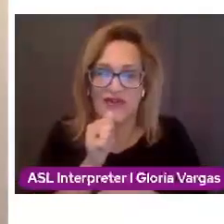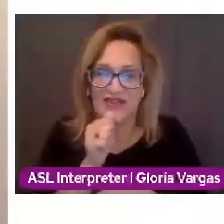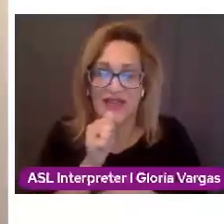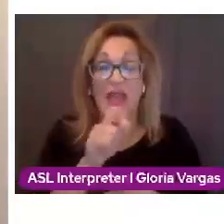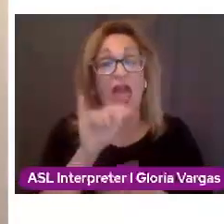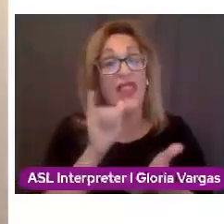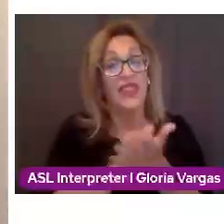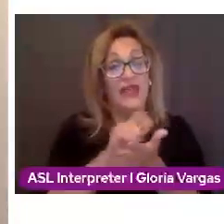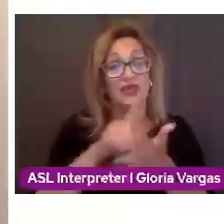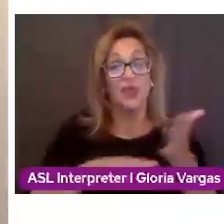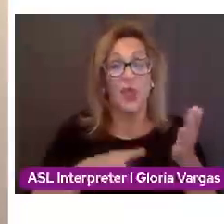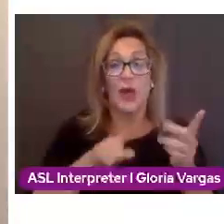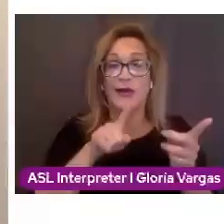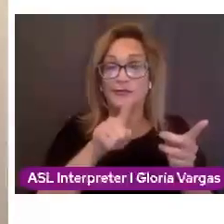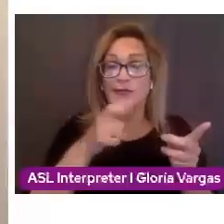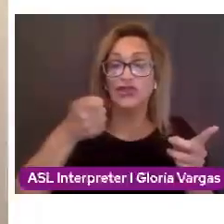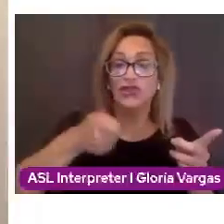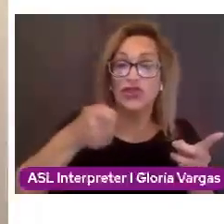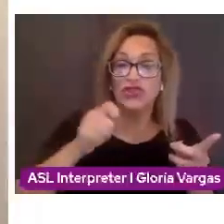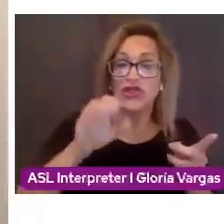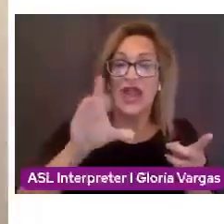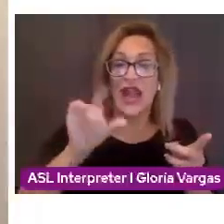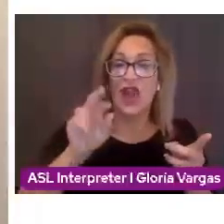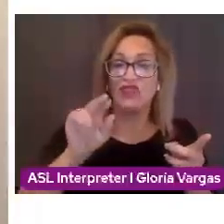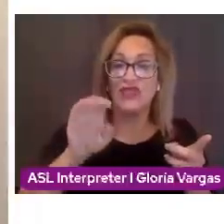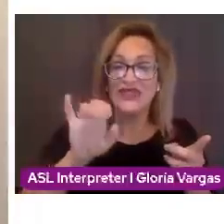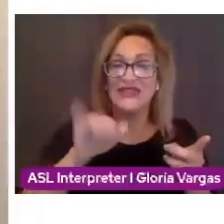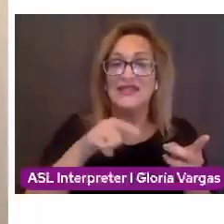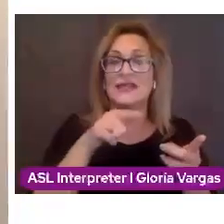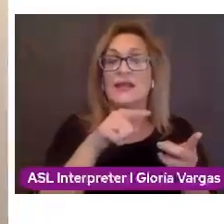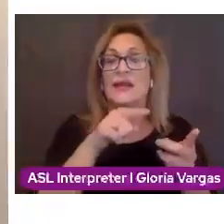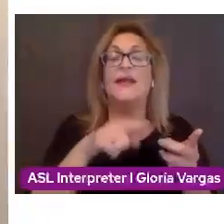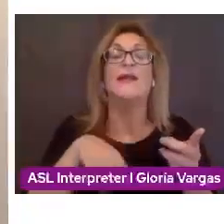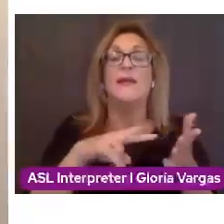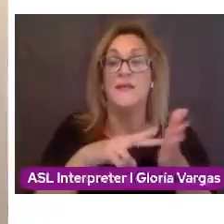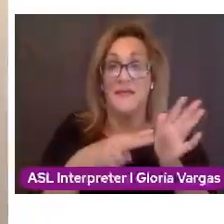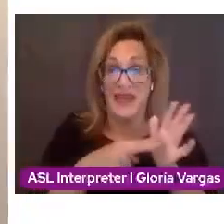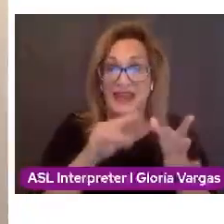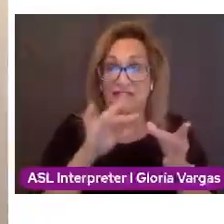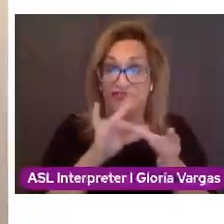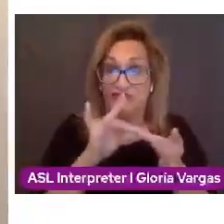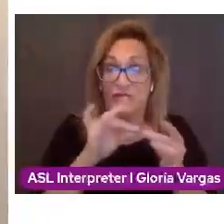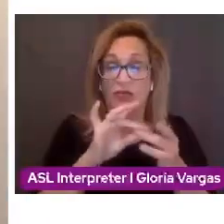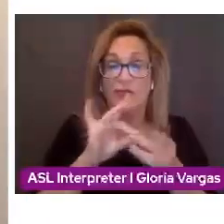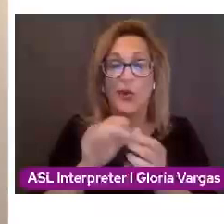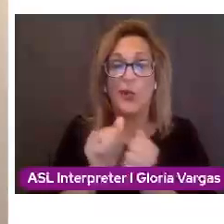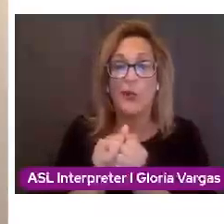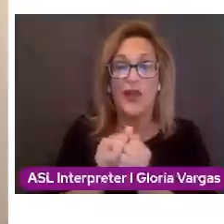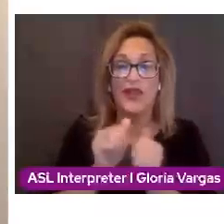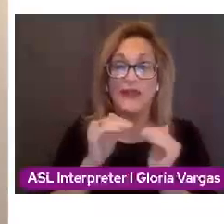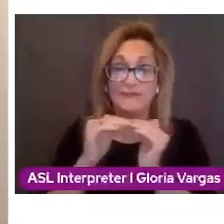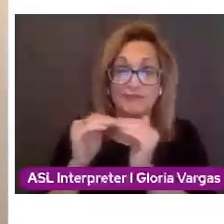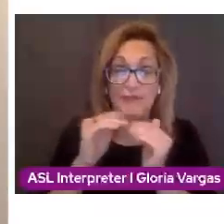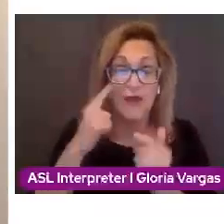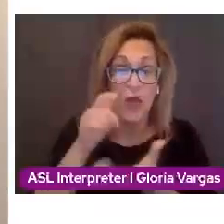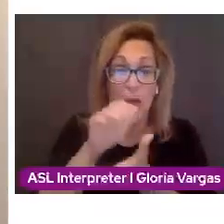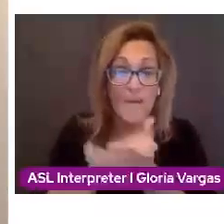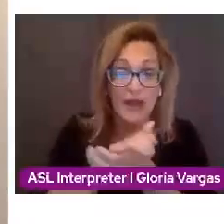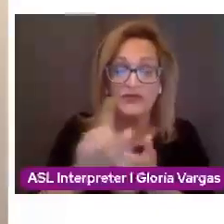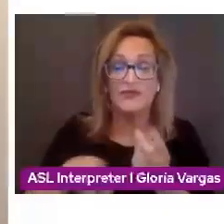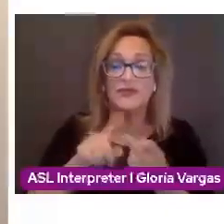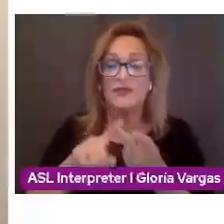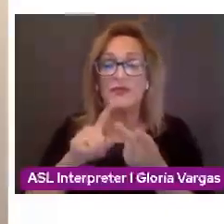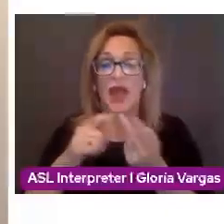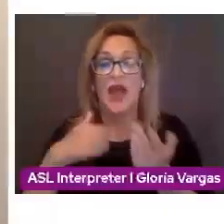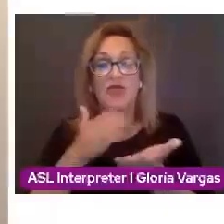his opinion, that has implications for marriage equality. It has implications for the right to contraception,